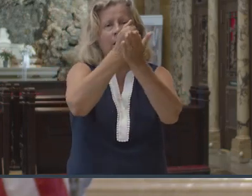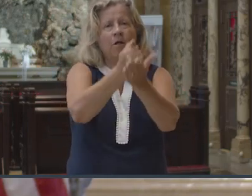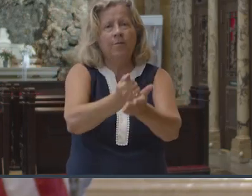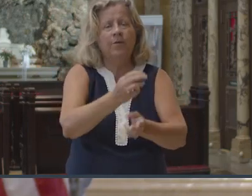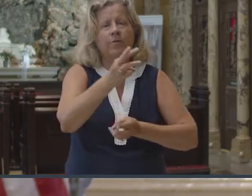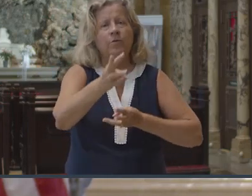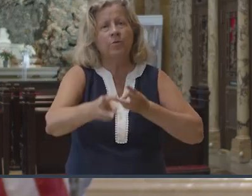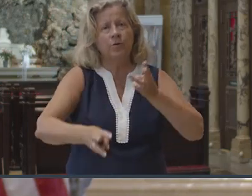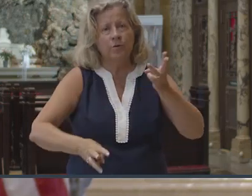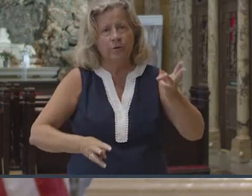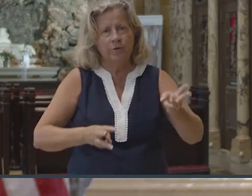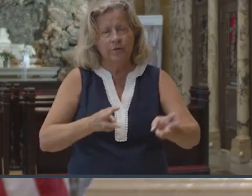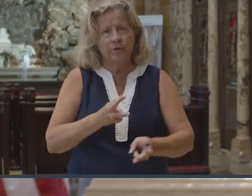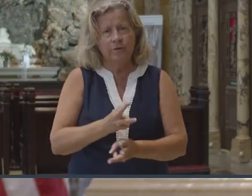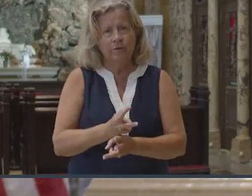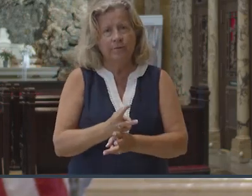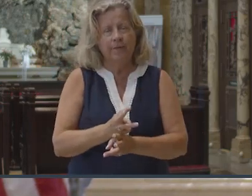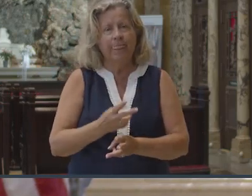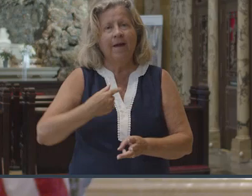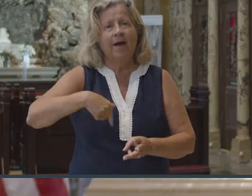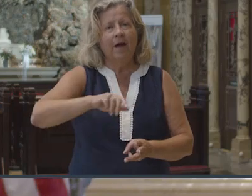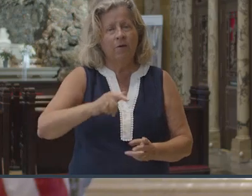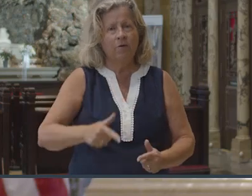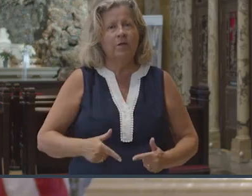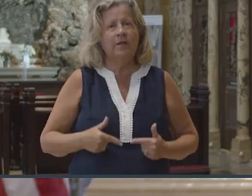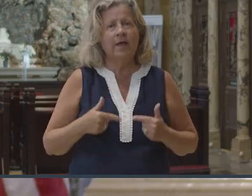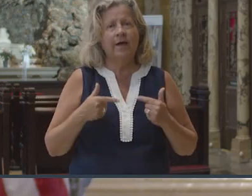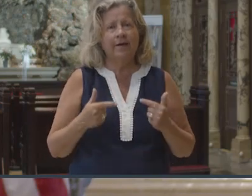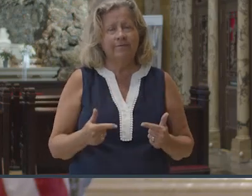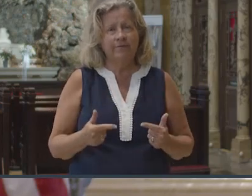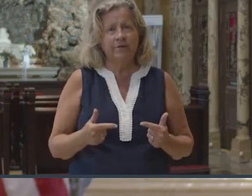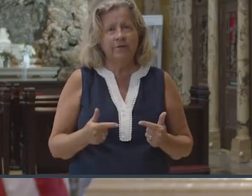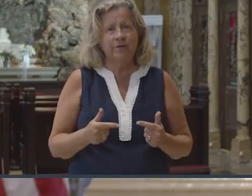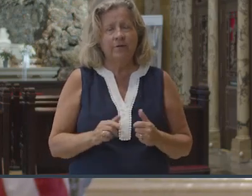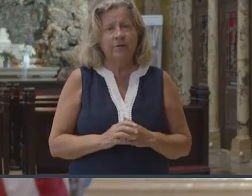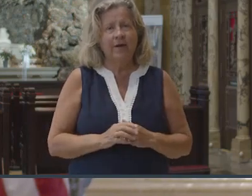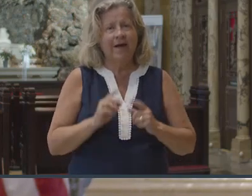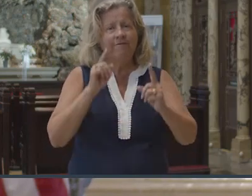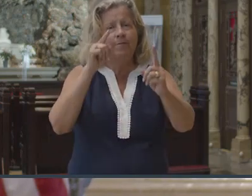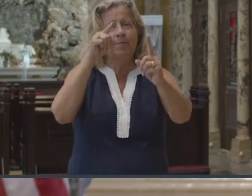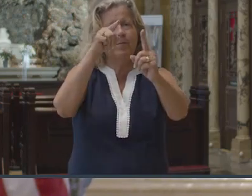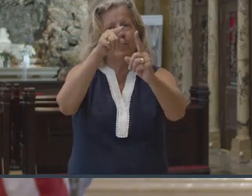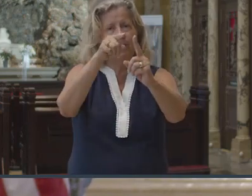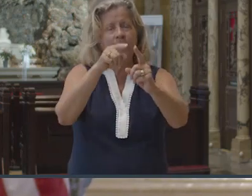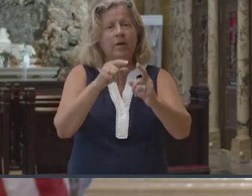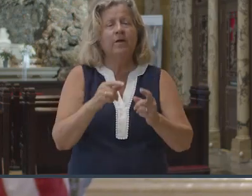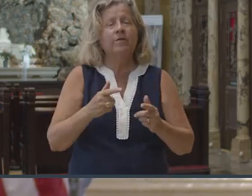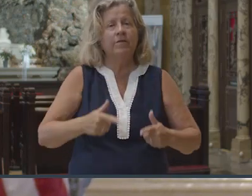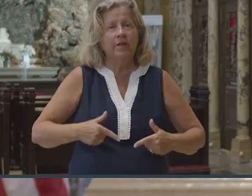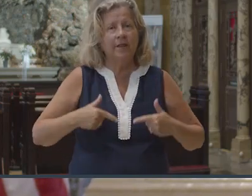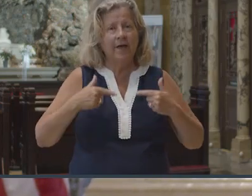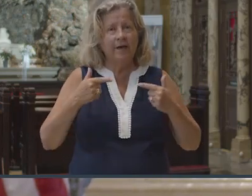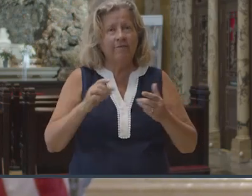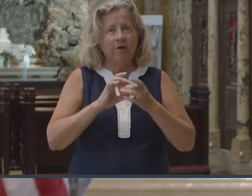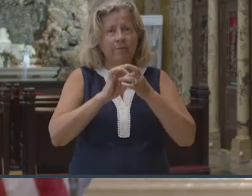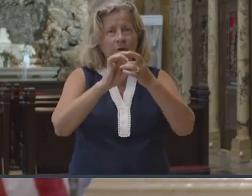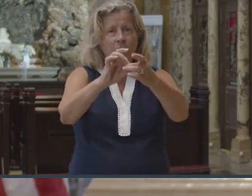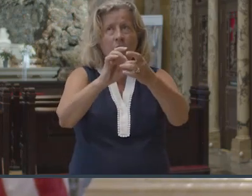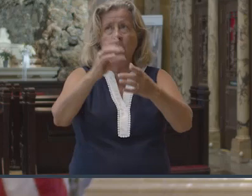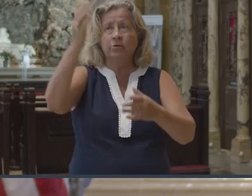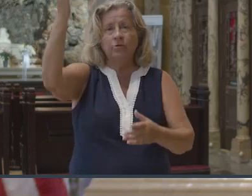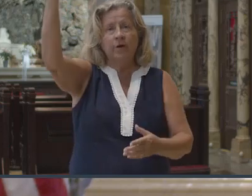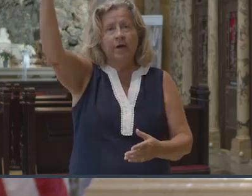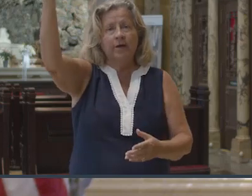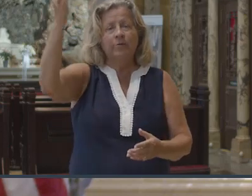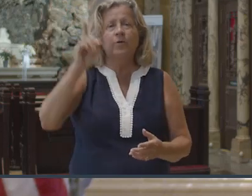is, our lives and possessions are not our own. They belong to God. We are merely stewards